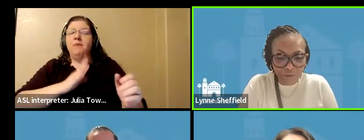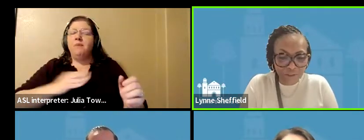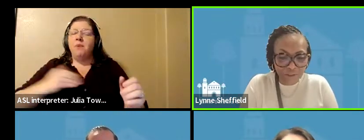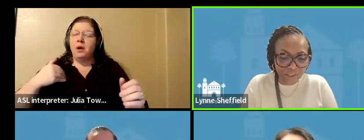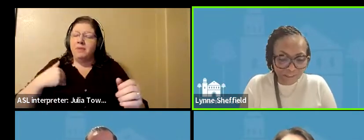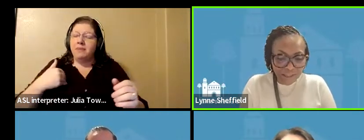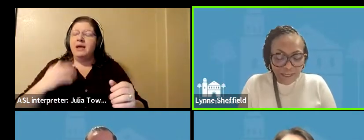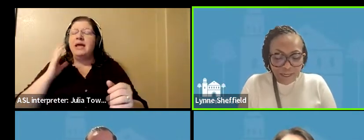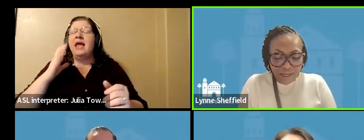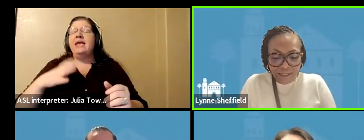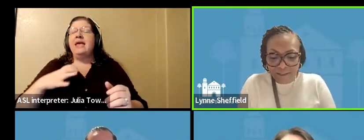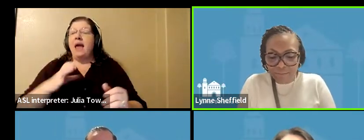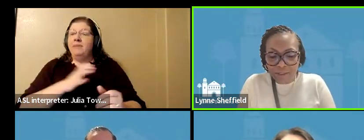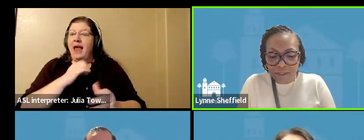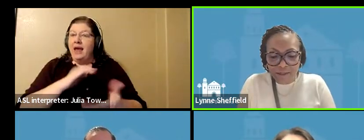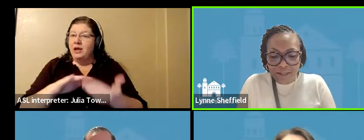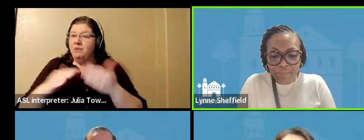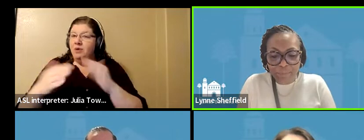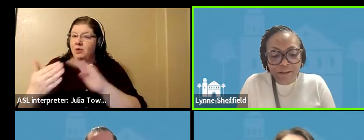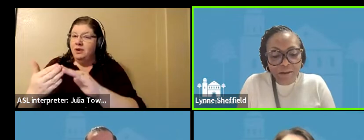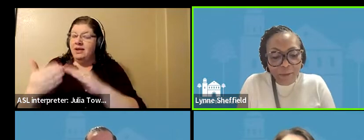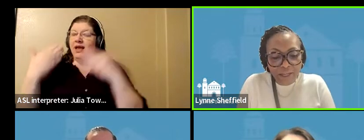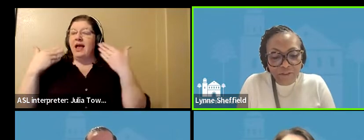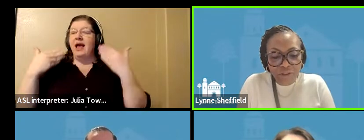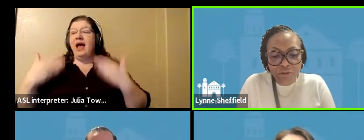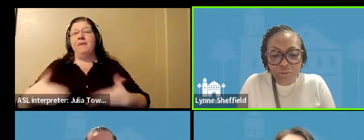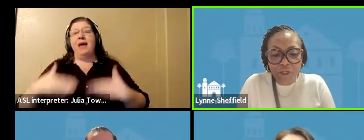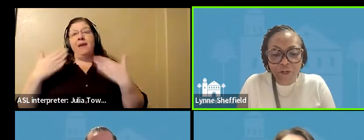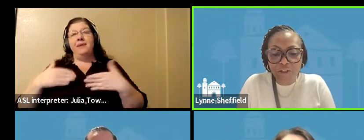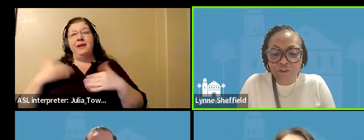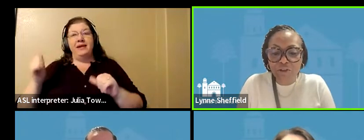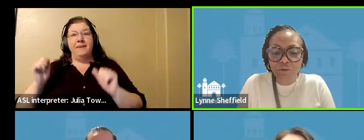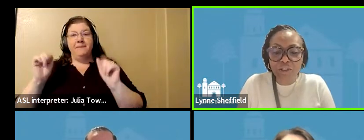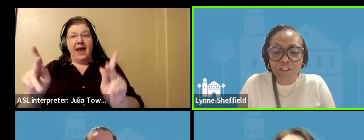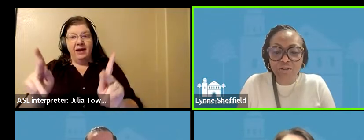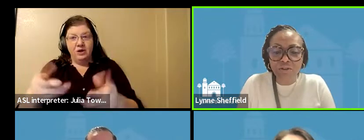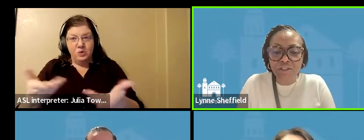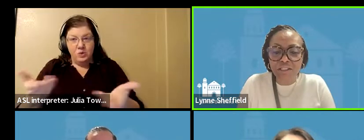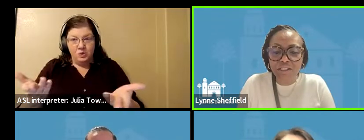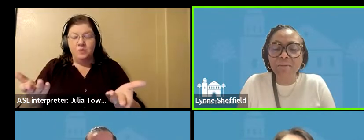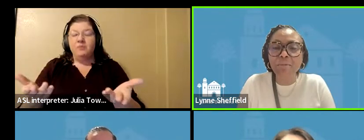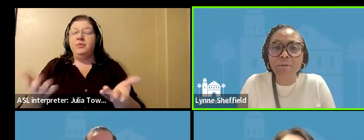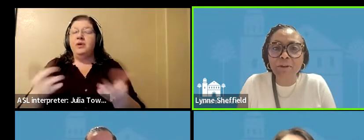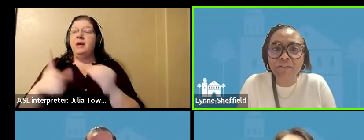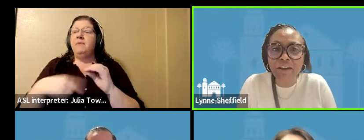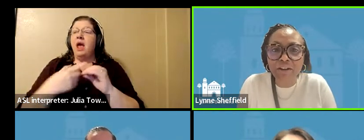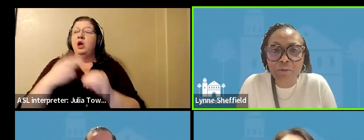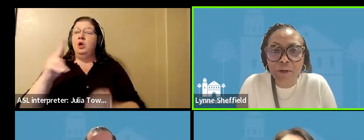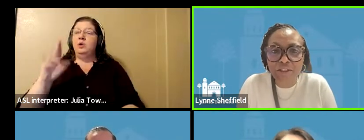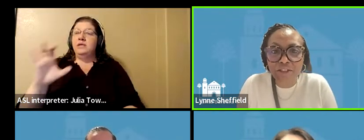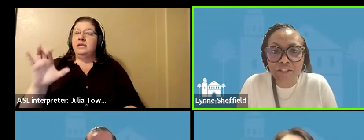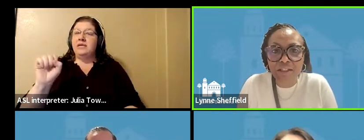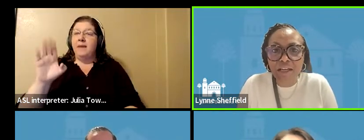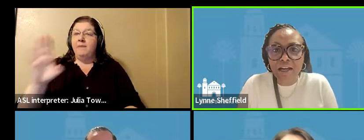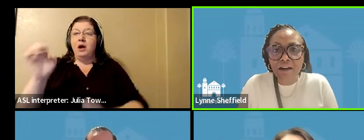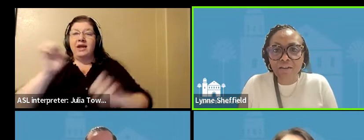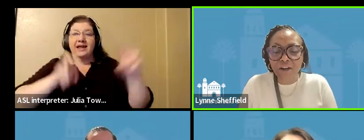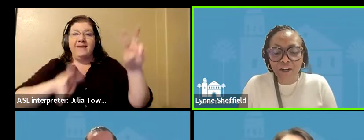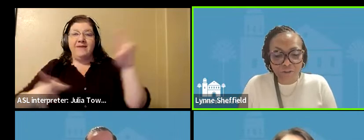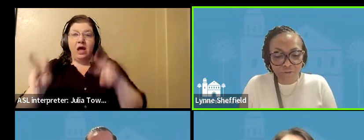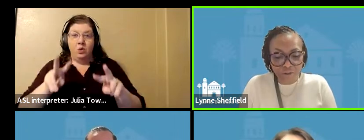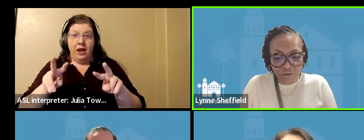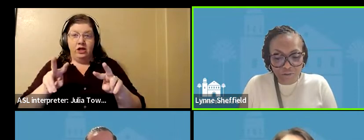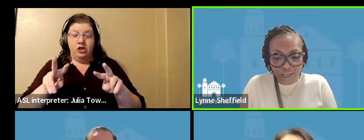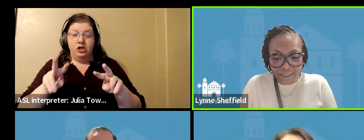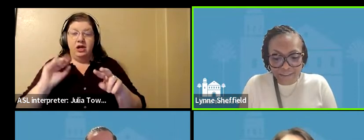and community. I am happy to come back to you in regards to the UC Santa Barbara evaluation of